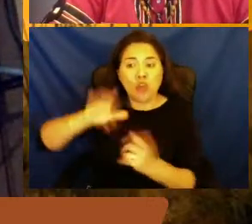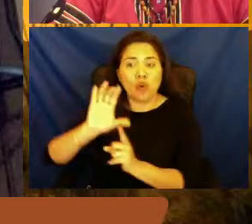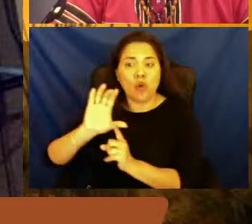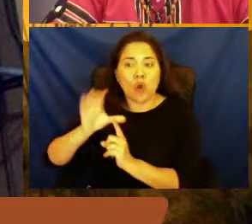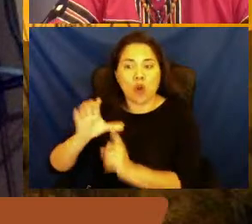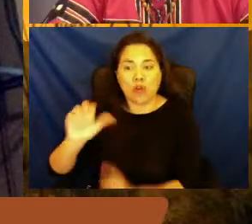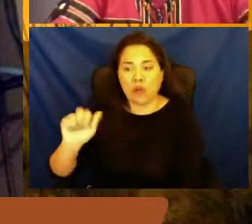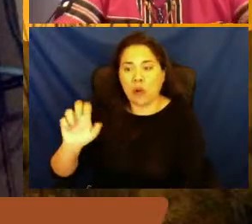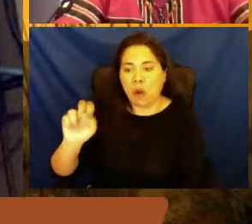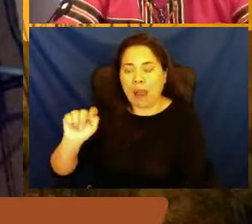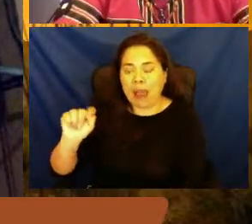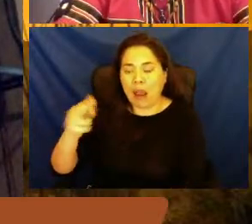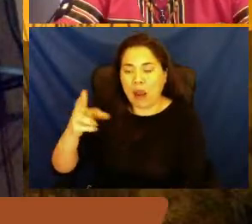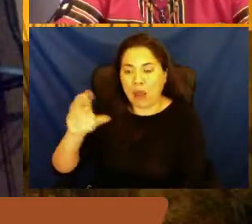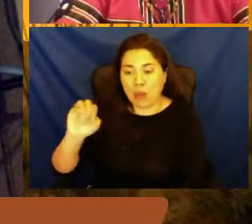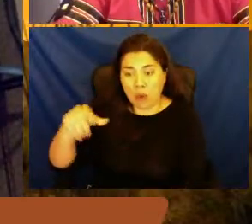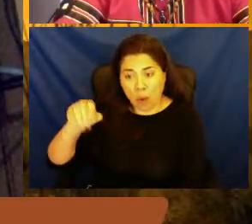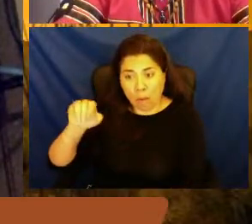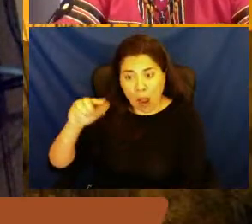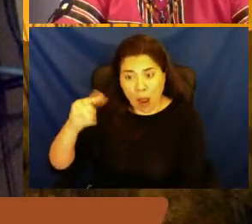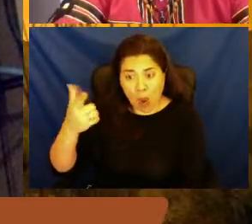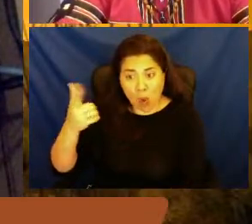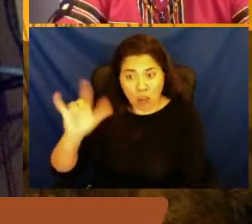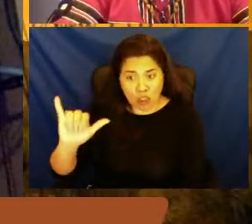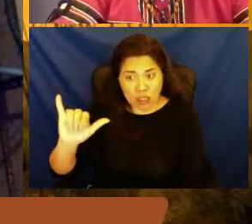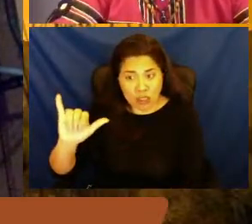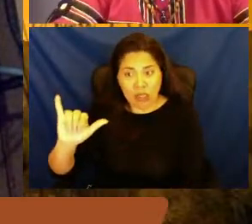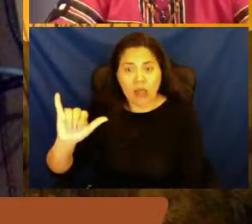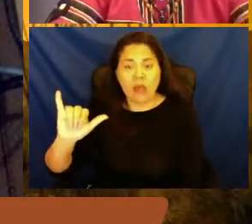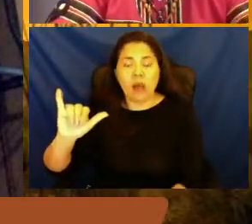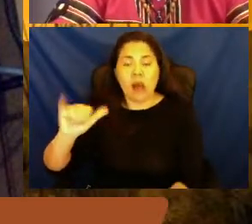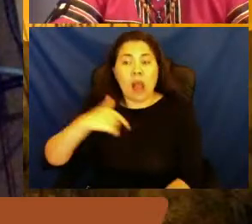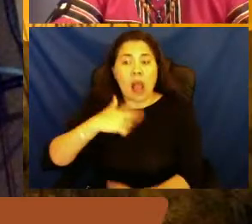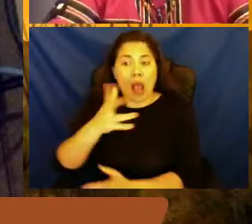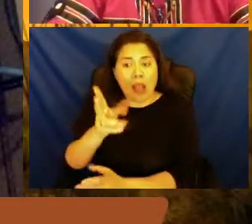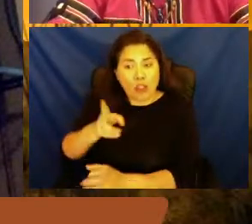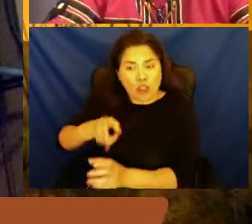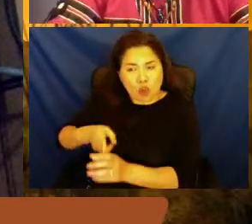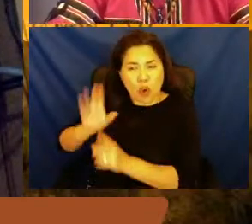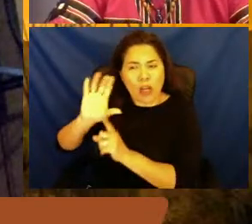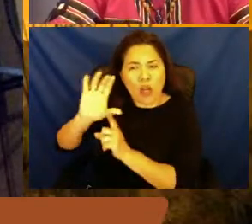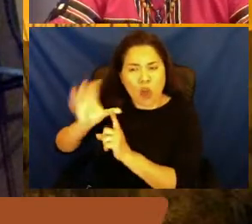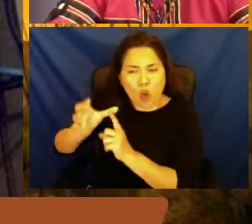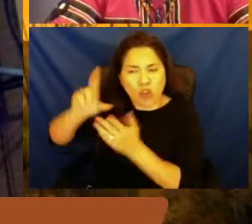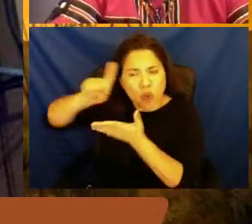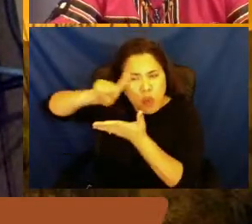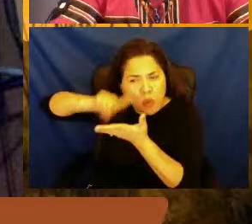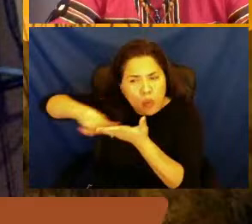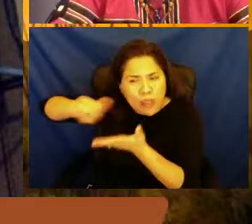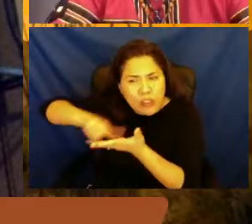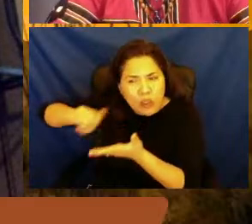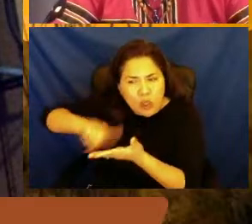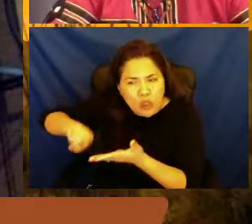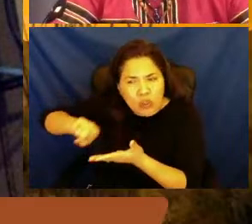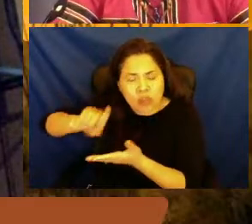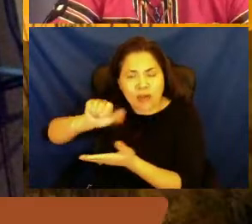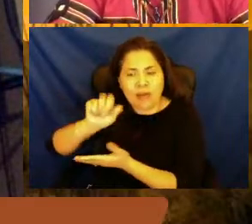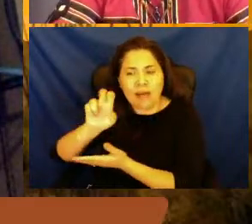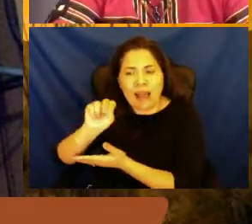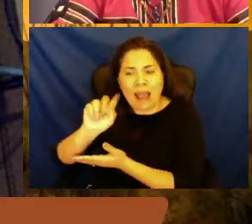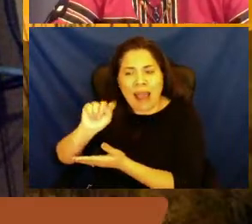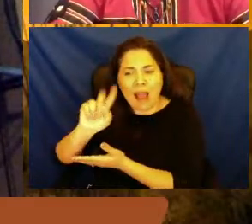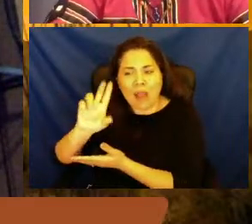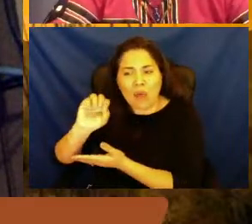anthropologist. I'm part of a cultural research, anthropological,